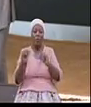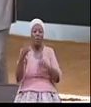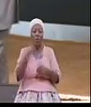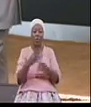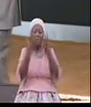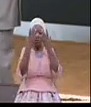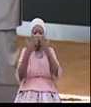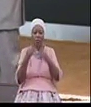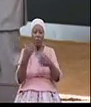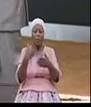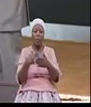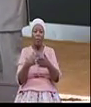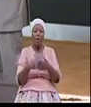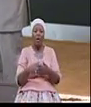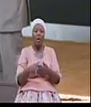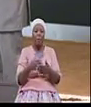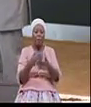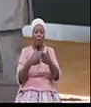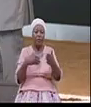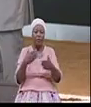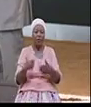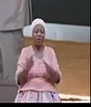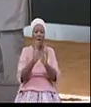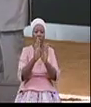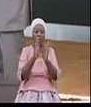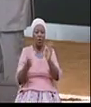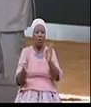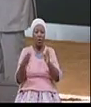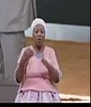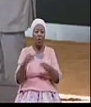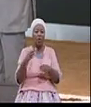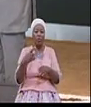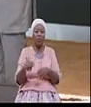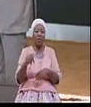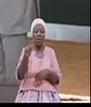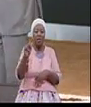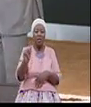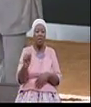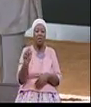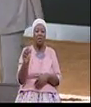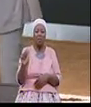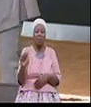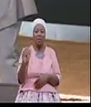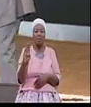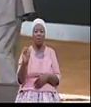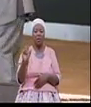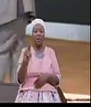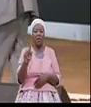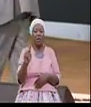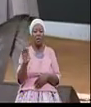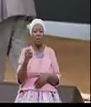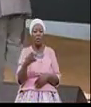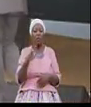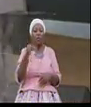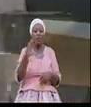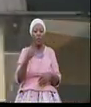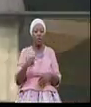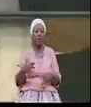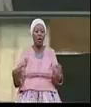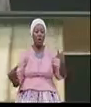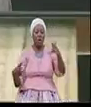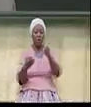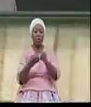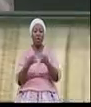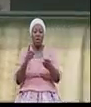before the door of the tabernacle of the congregation. Well, Phinehas